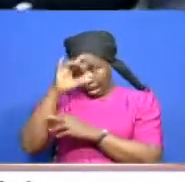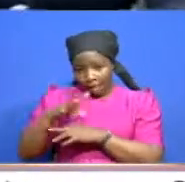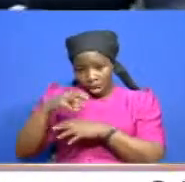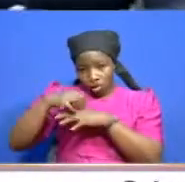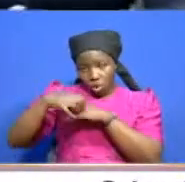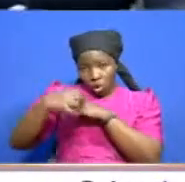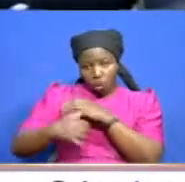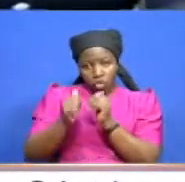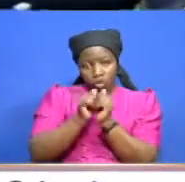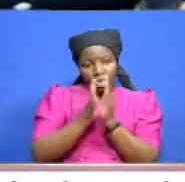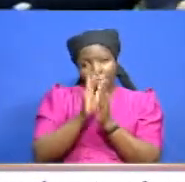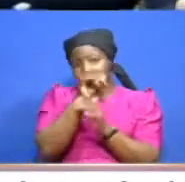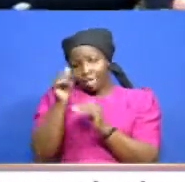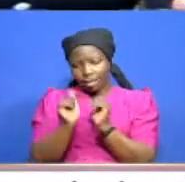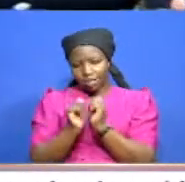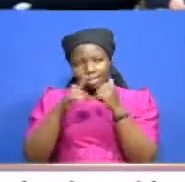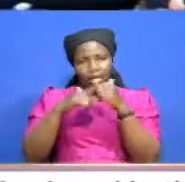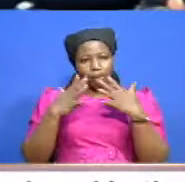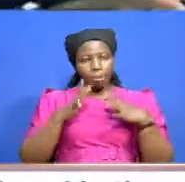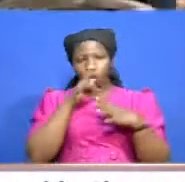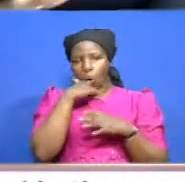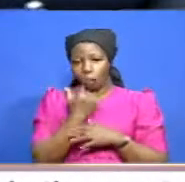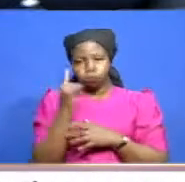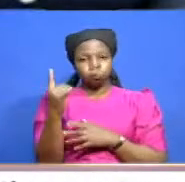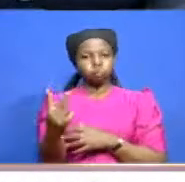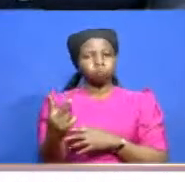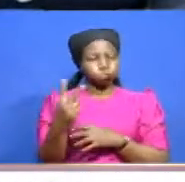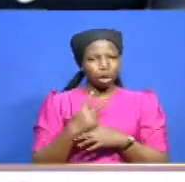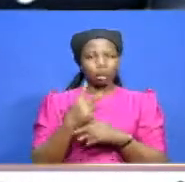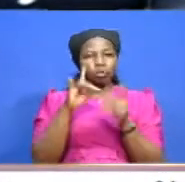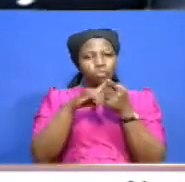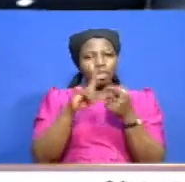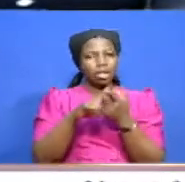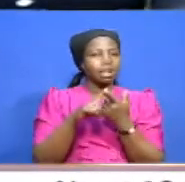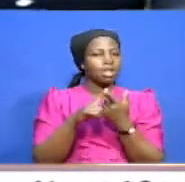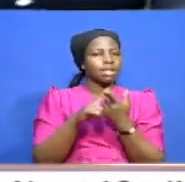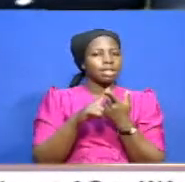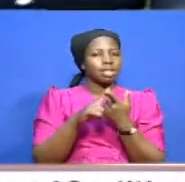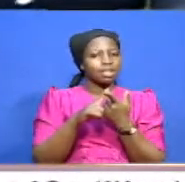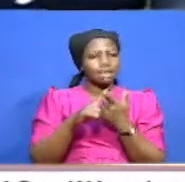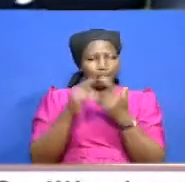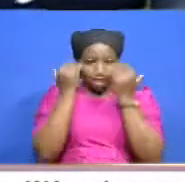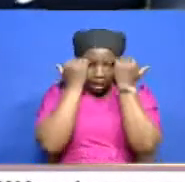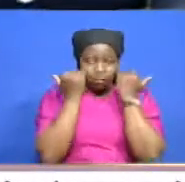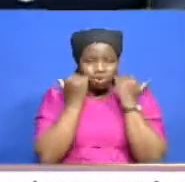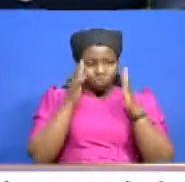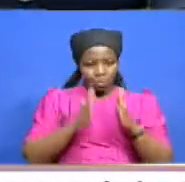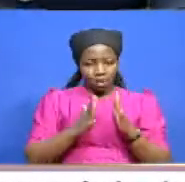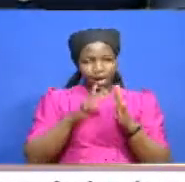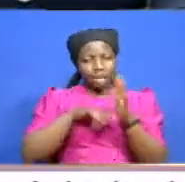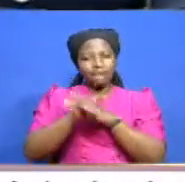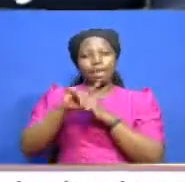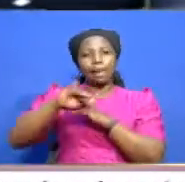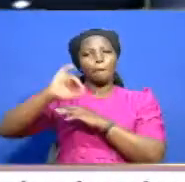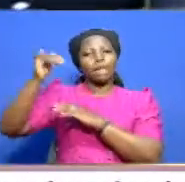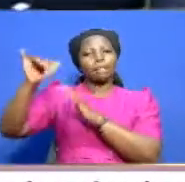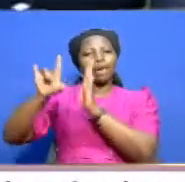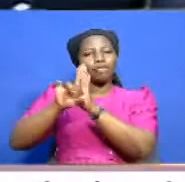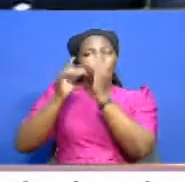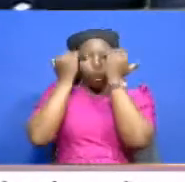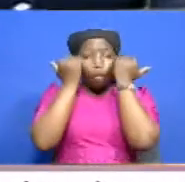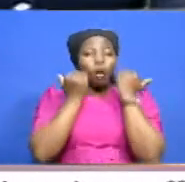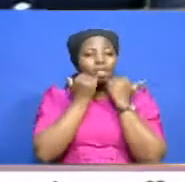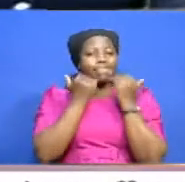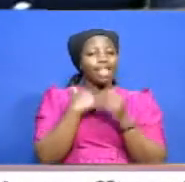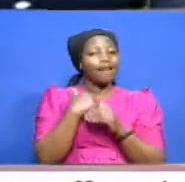and 16 others who appeared before Chief Magistrate Douglas Ogoti at the Milimani Law Courts. They are facing 19 charges